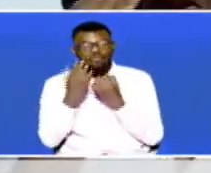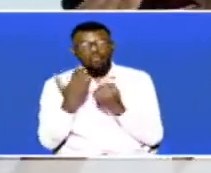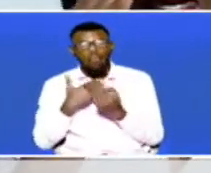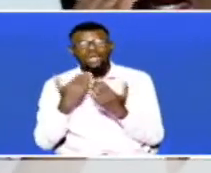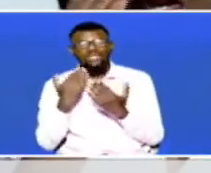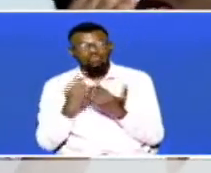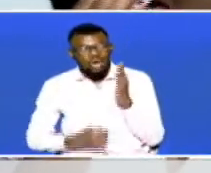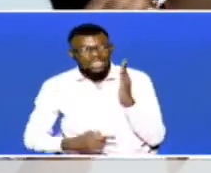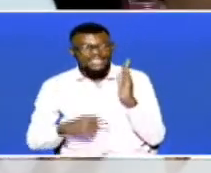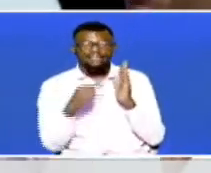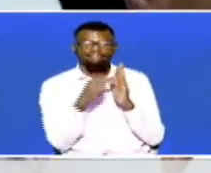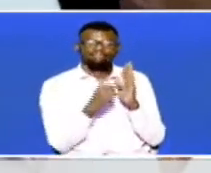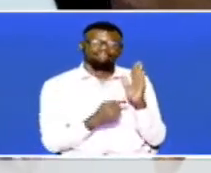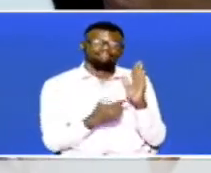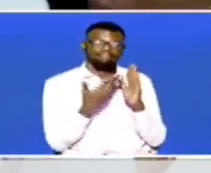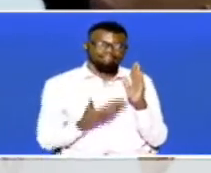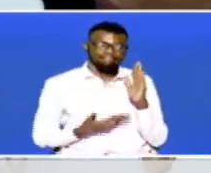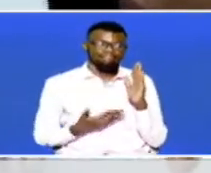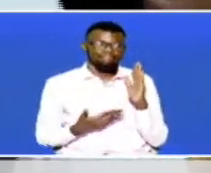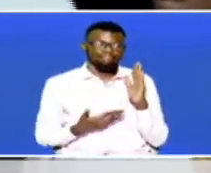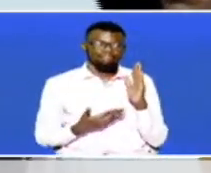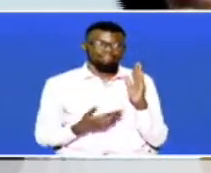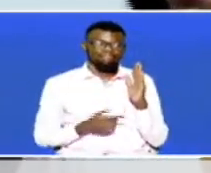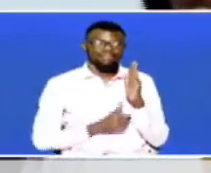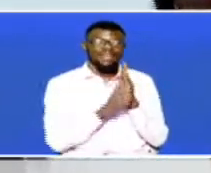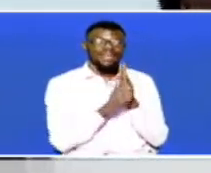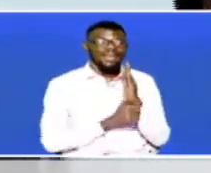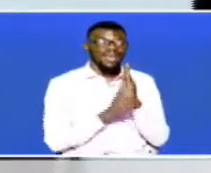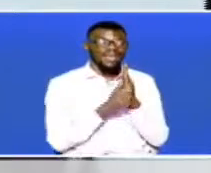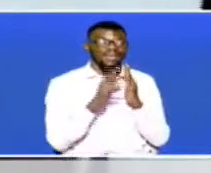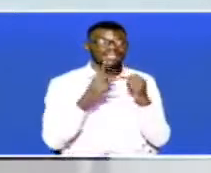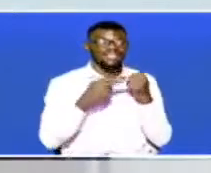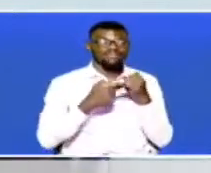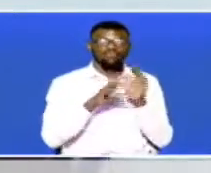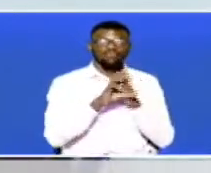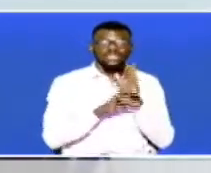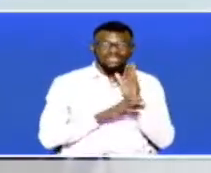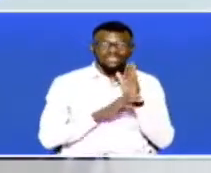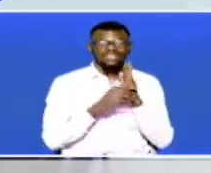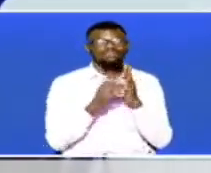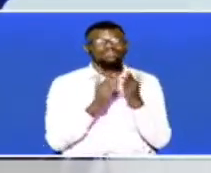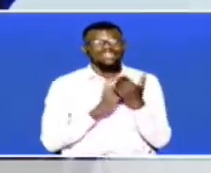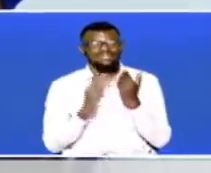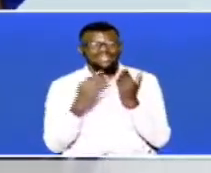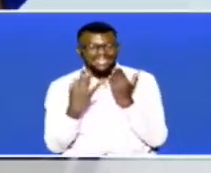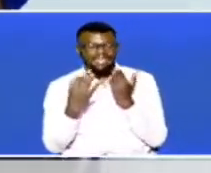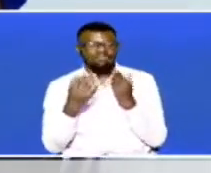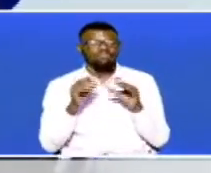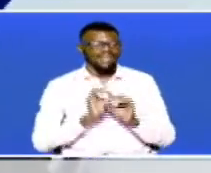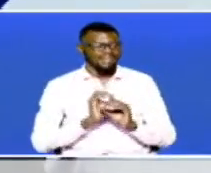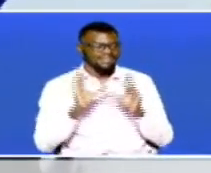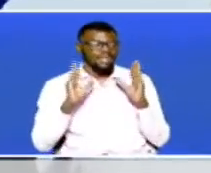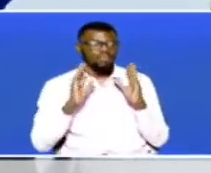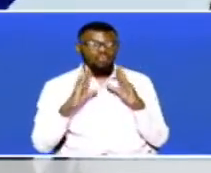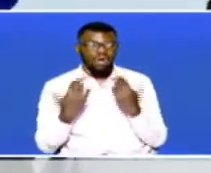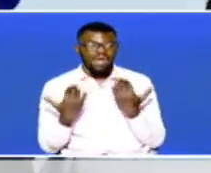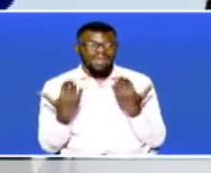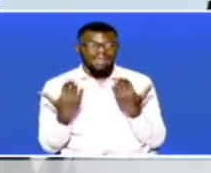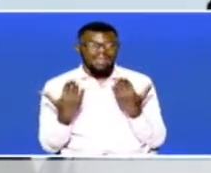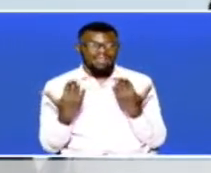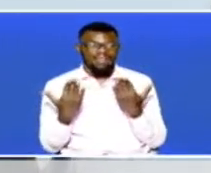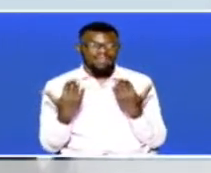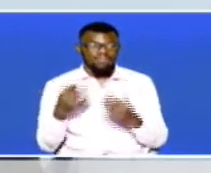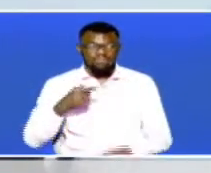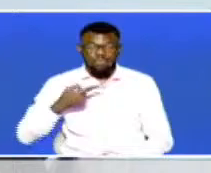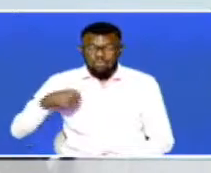want. It is under our Constitution, Article 27, 3 of our Constitution. It's very clear that